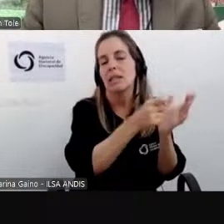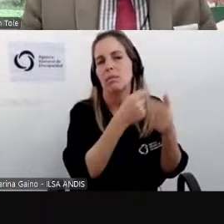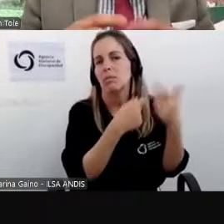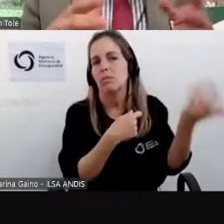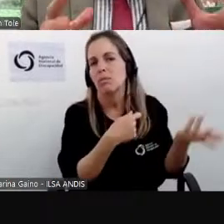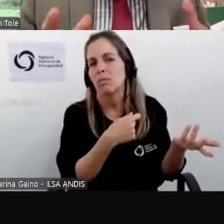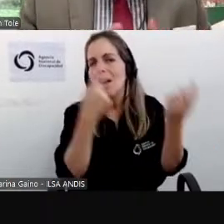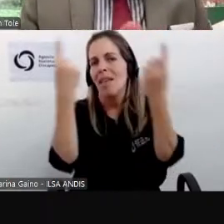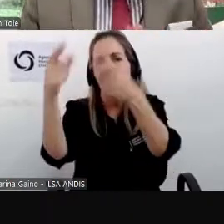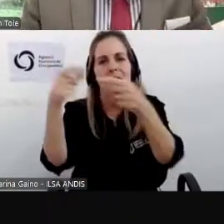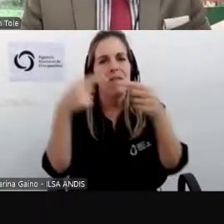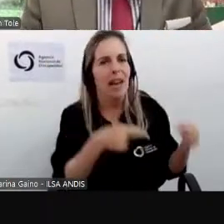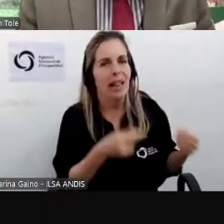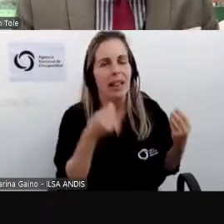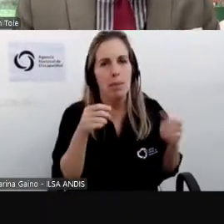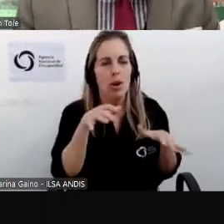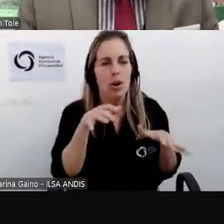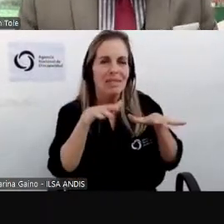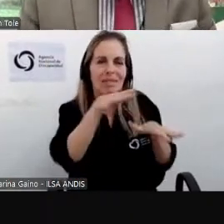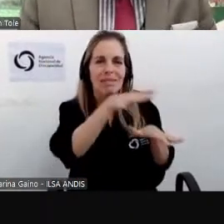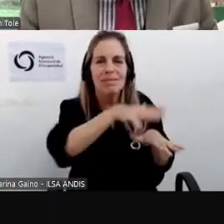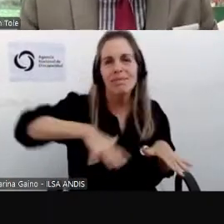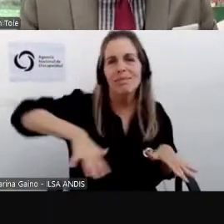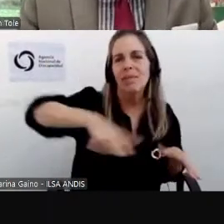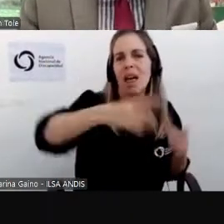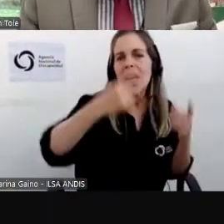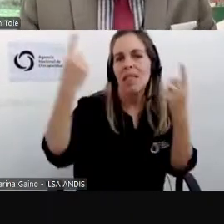the south of Colombia, because